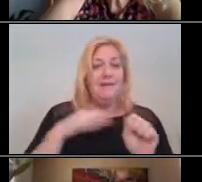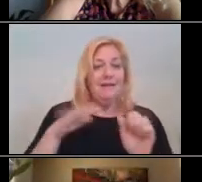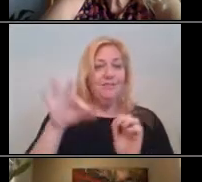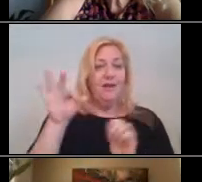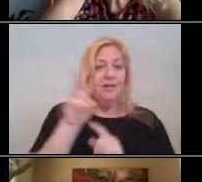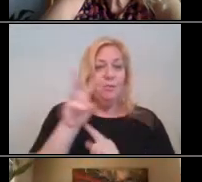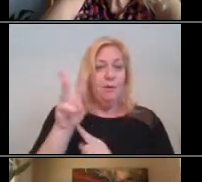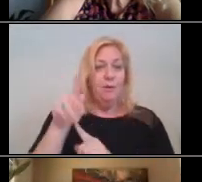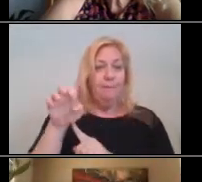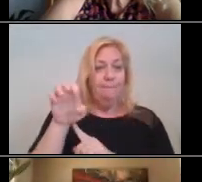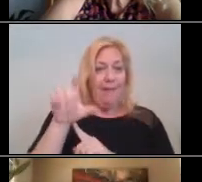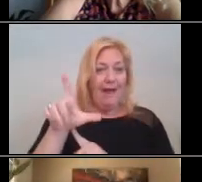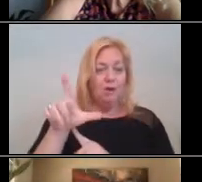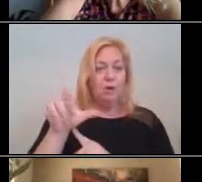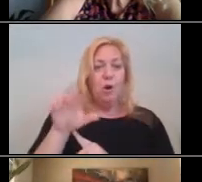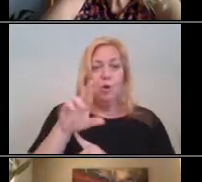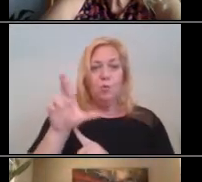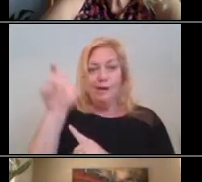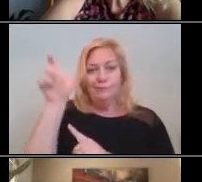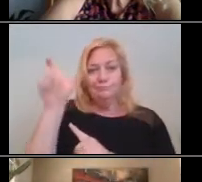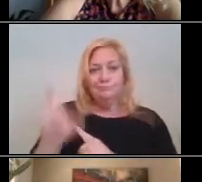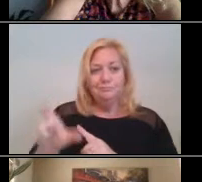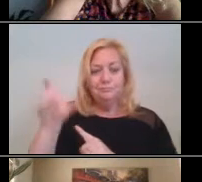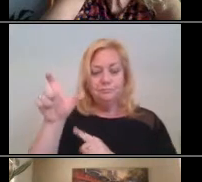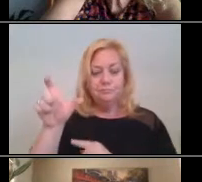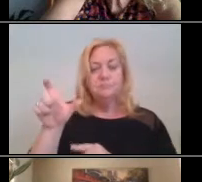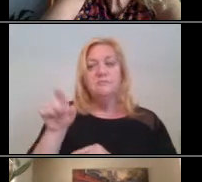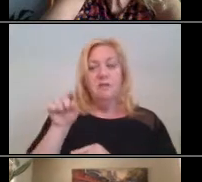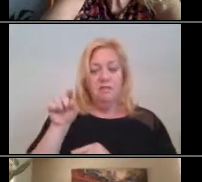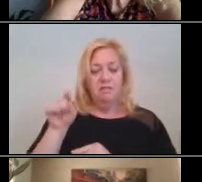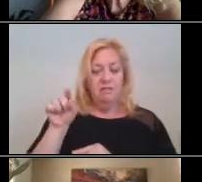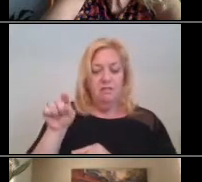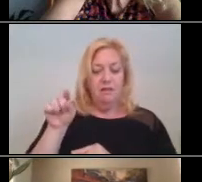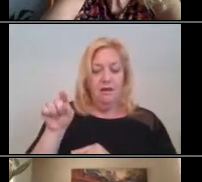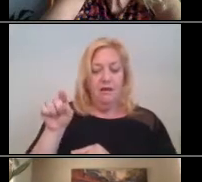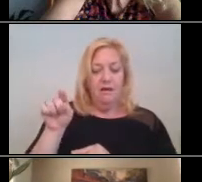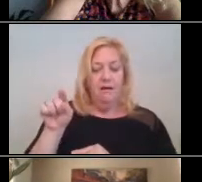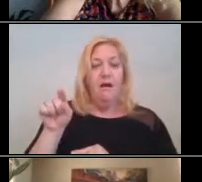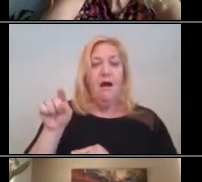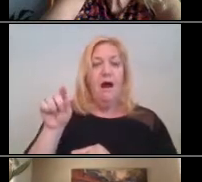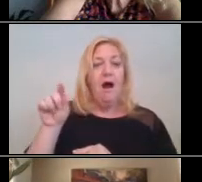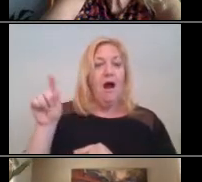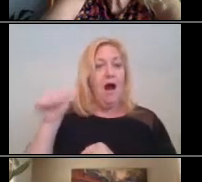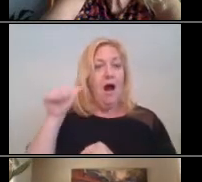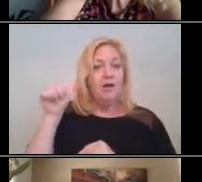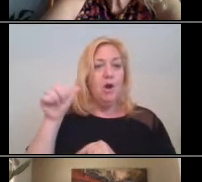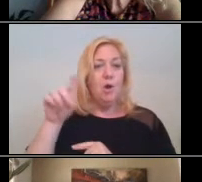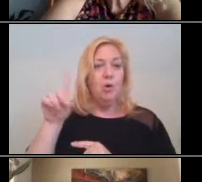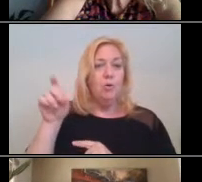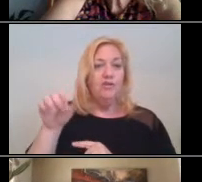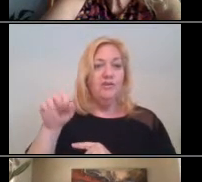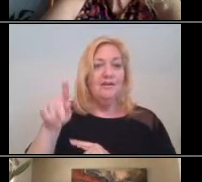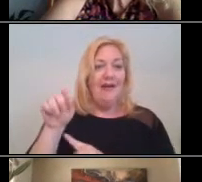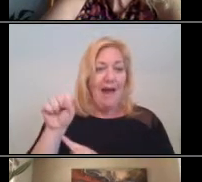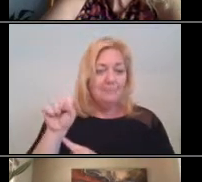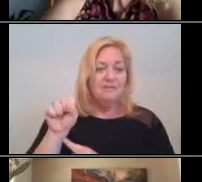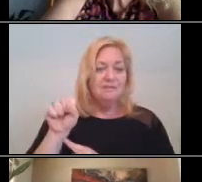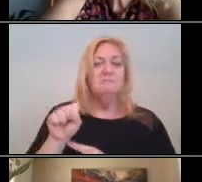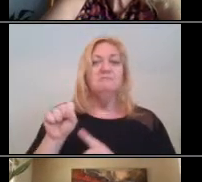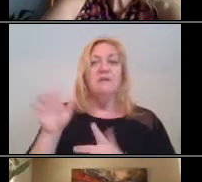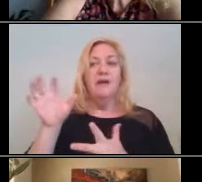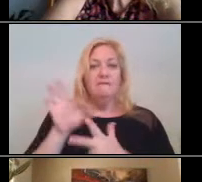panel likely located on the right-hand side of your screen. There you will find the audio and question tabs. Under the audio tab, attendees will have the choice to